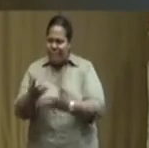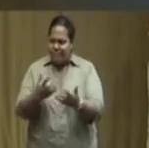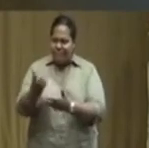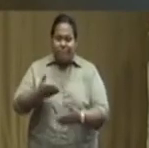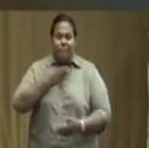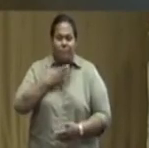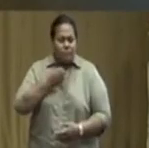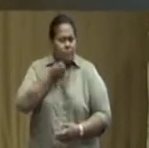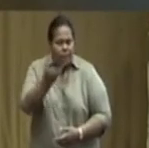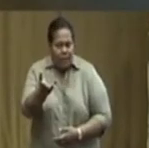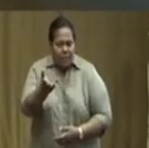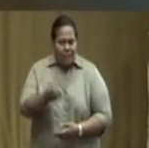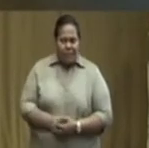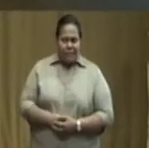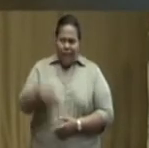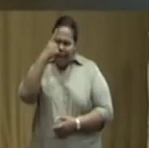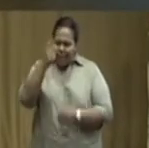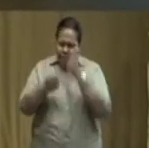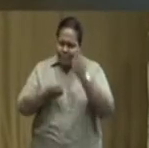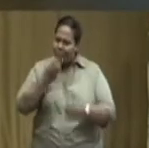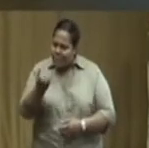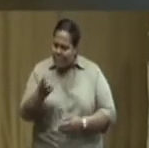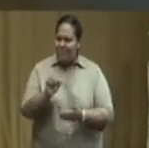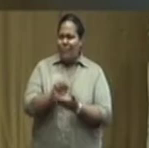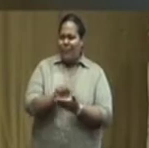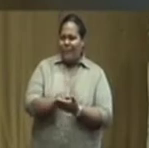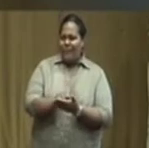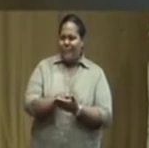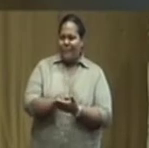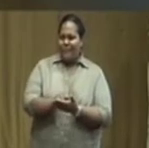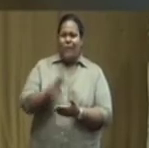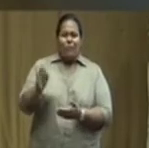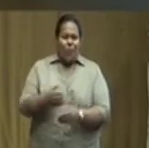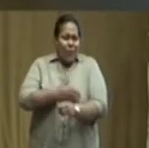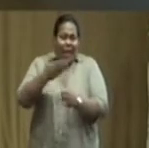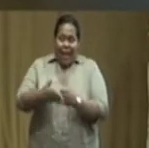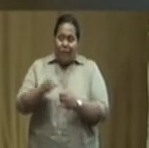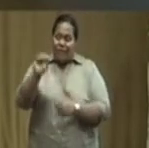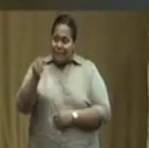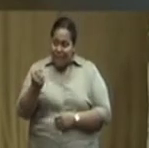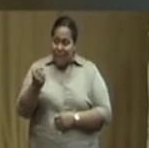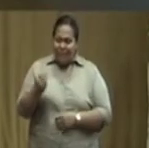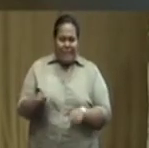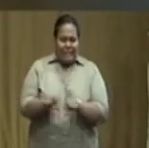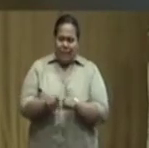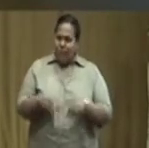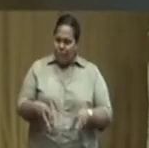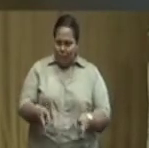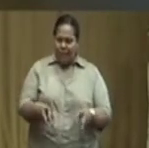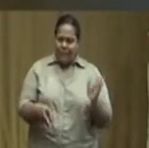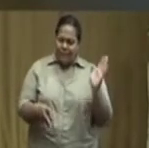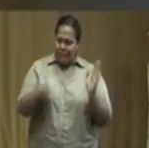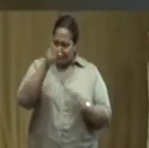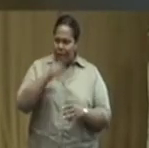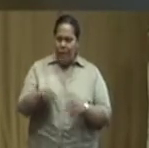nudging from me, good discussions would get going. And by the end of the semester, I was teaching in more or less the same way that I used to.